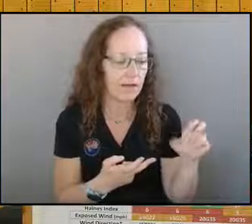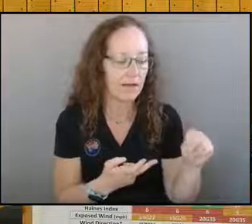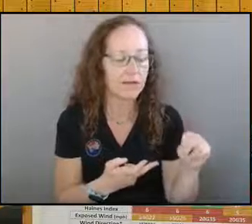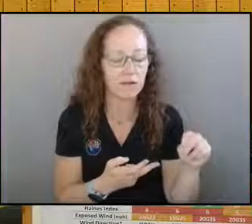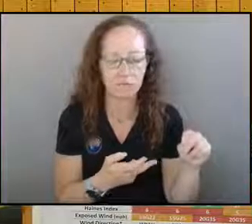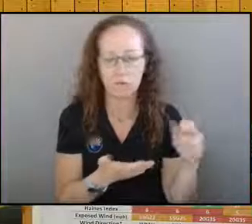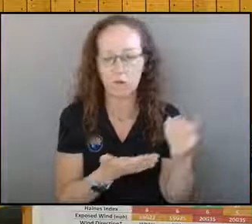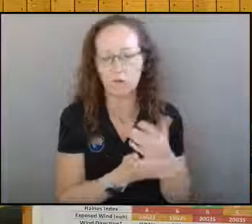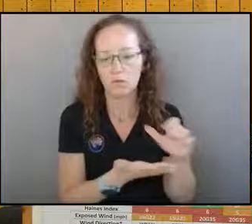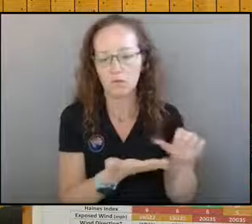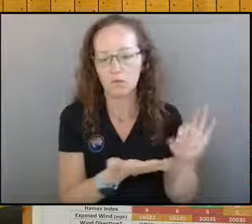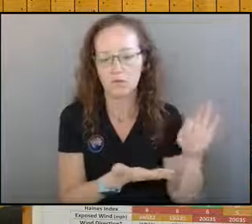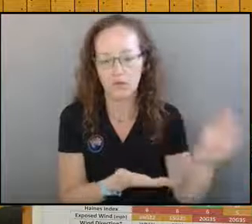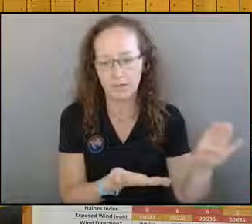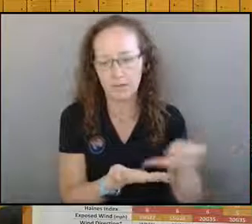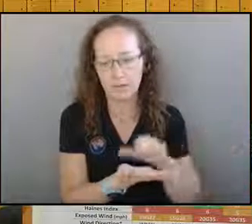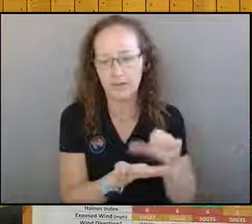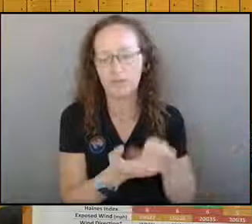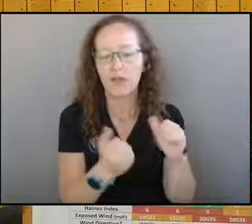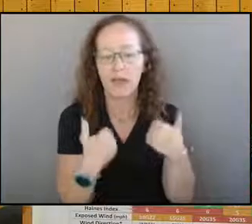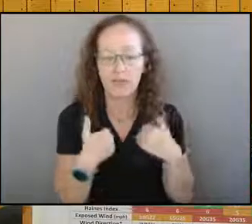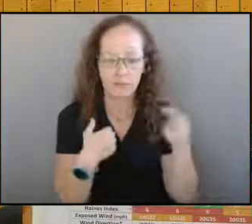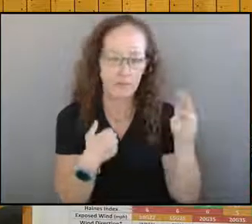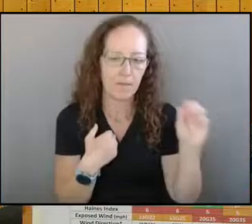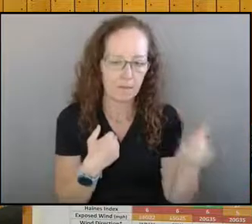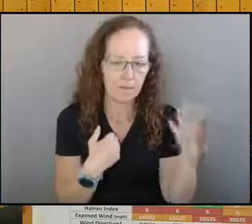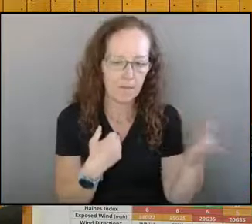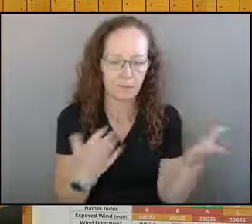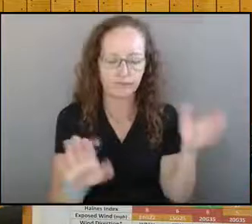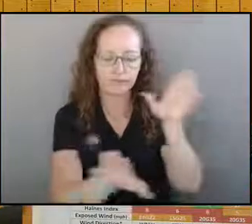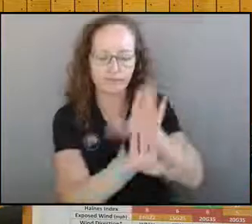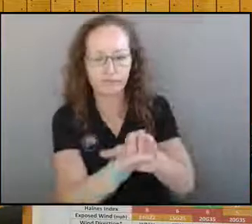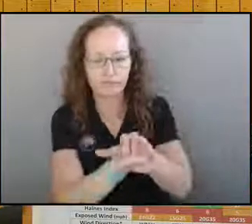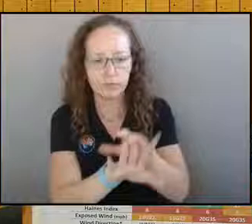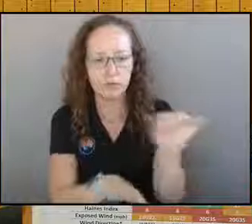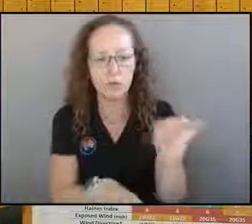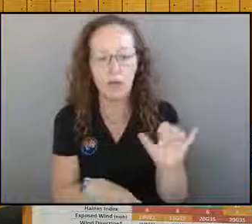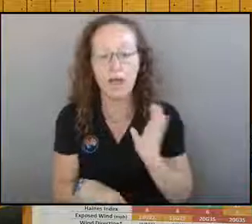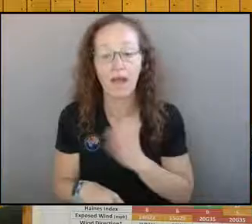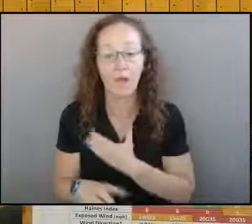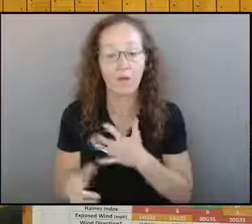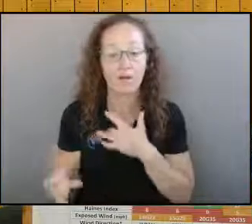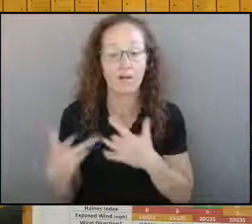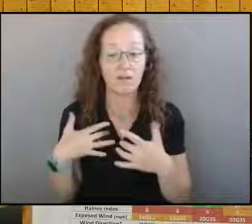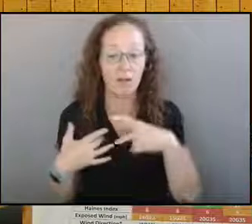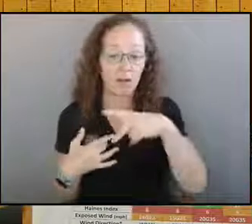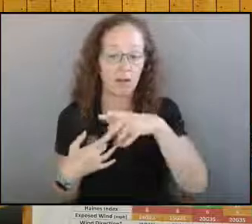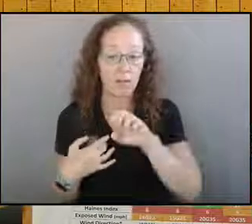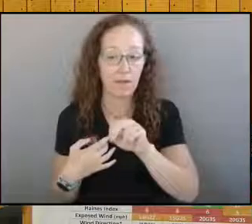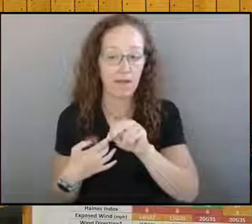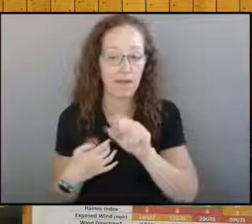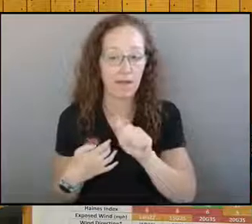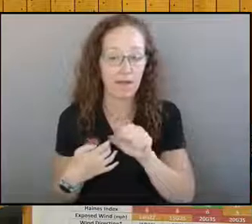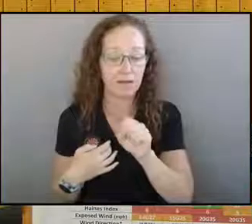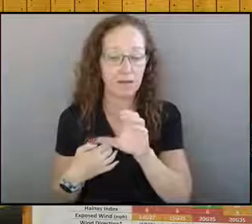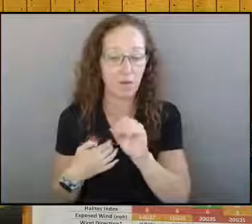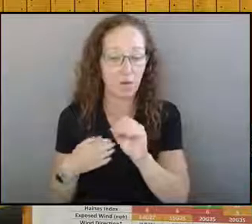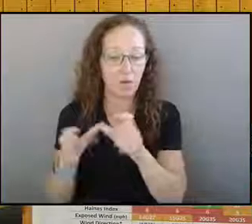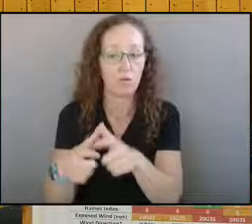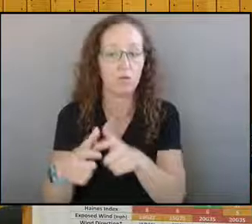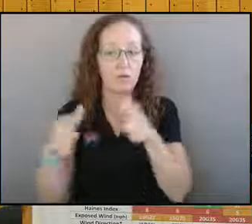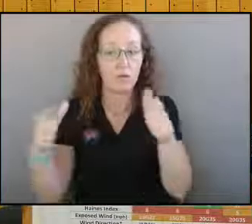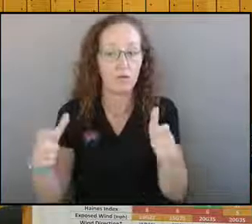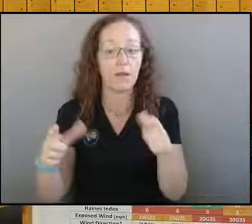Because of our concern about Greater Penasco and Greater Penasco area, including the high school where one of our primary shelters has